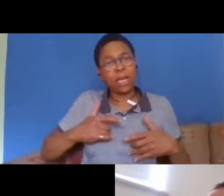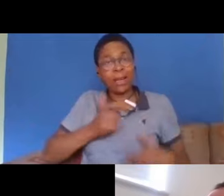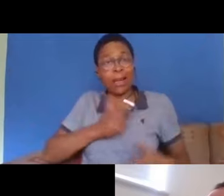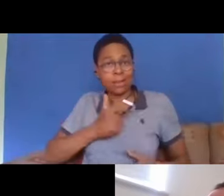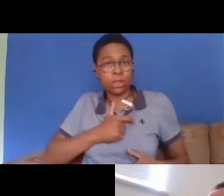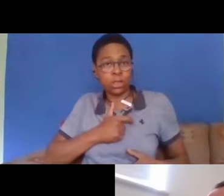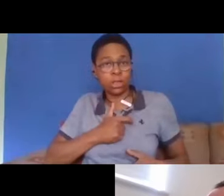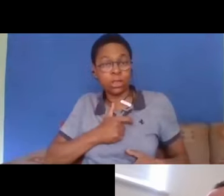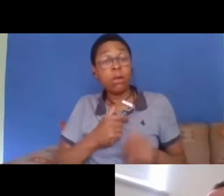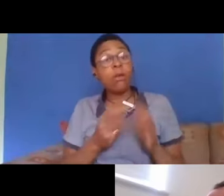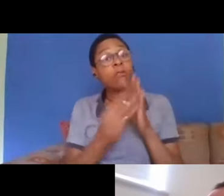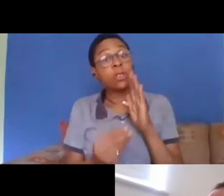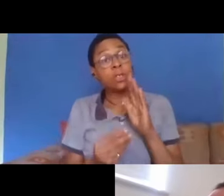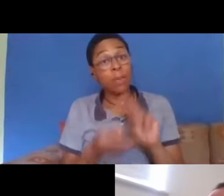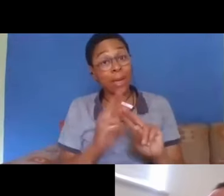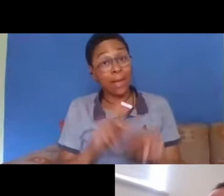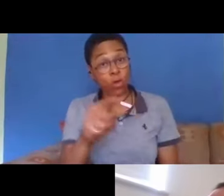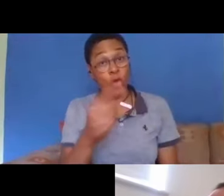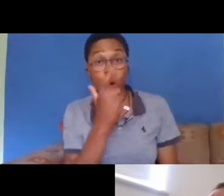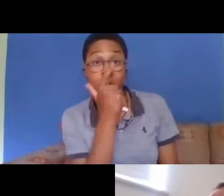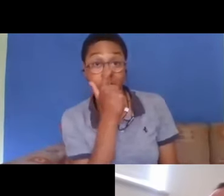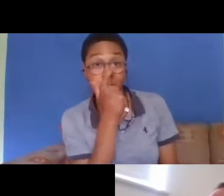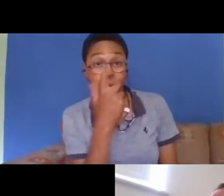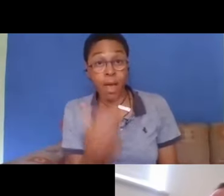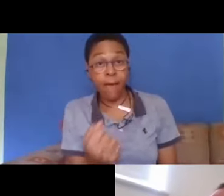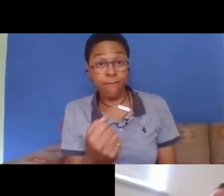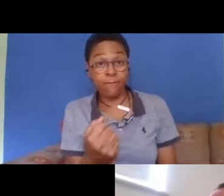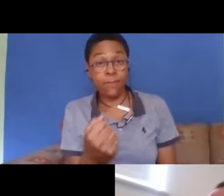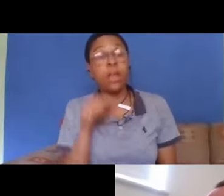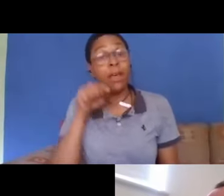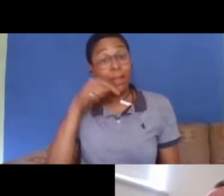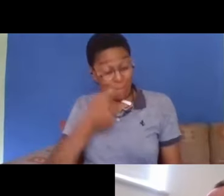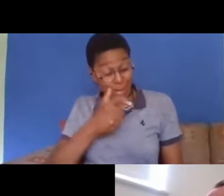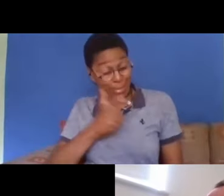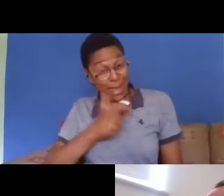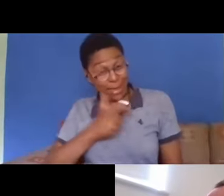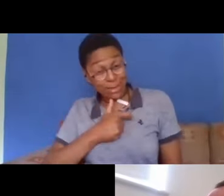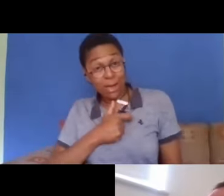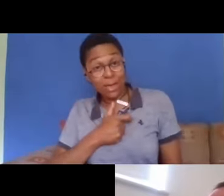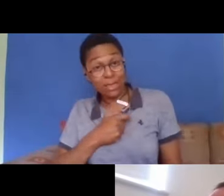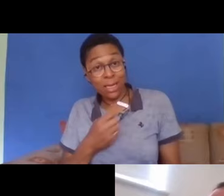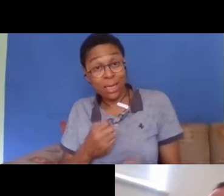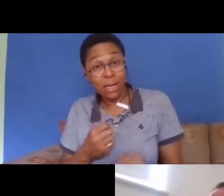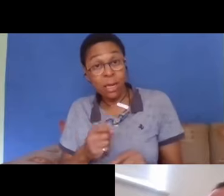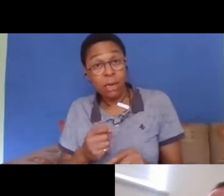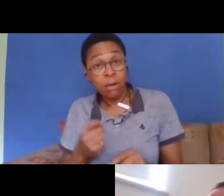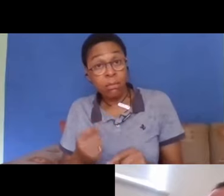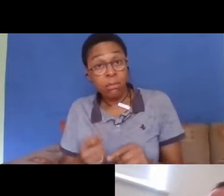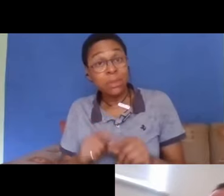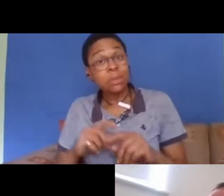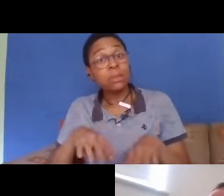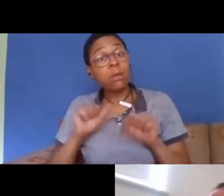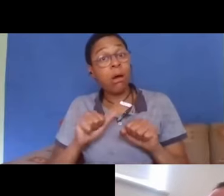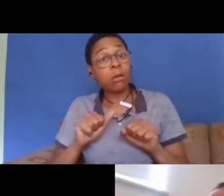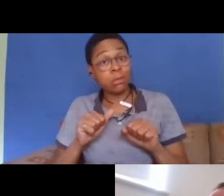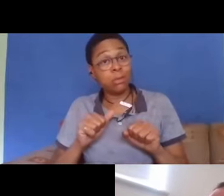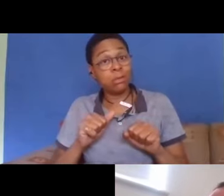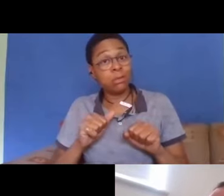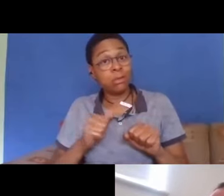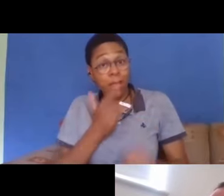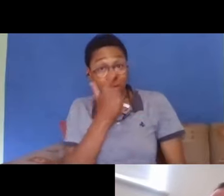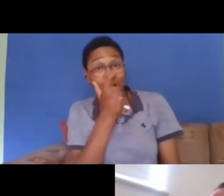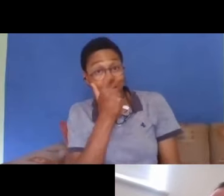could potentially then trigger off the asthmatic attack, not the lack of oxygen. So as we've